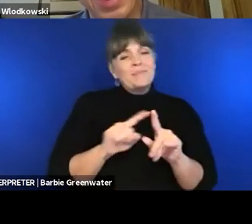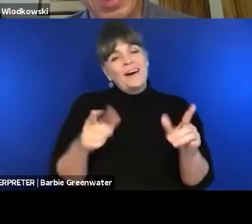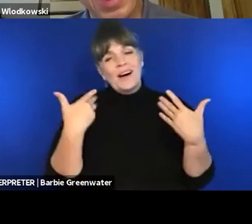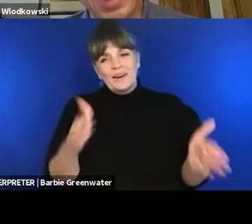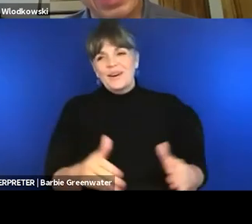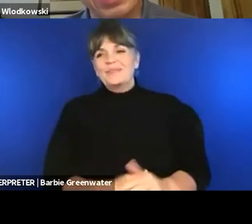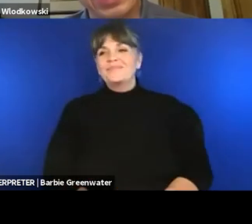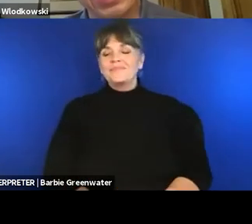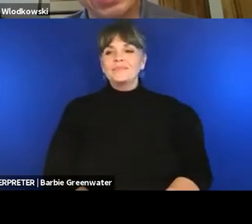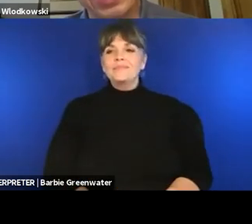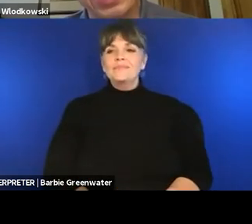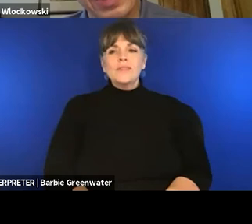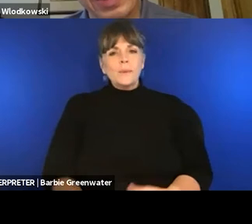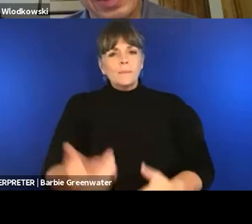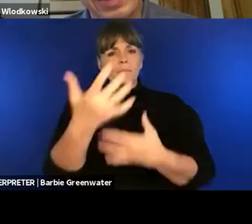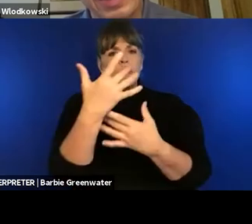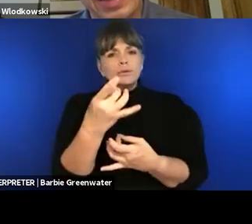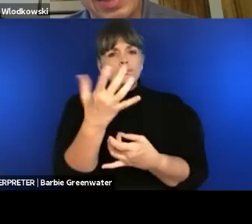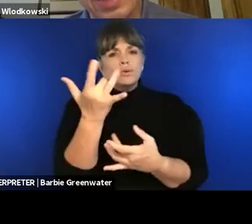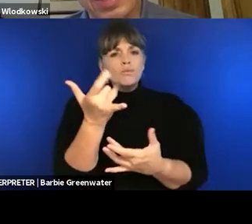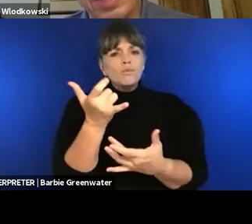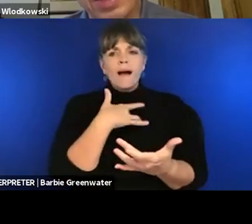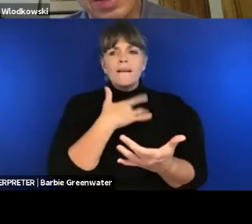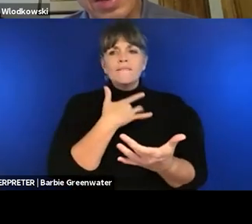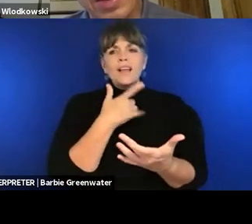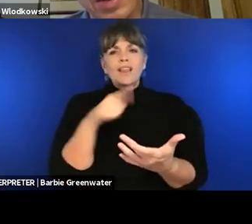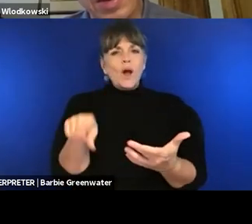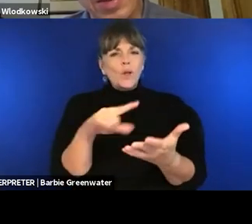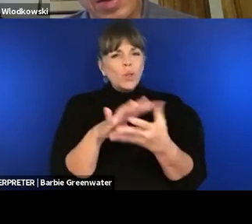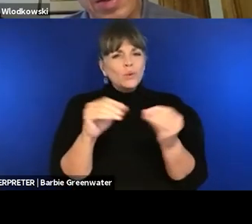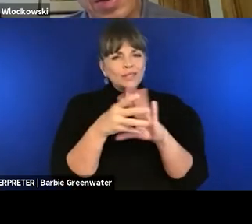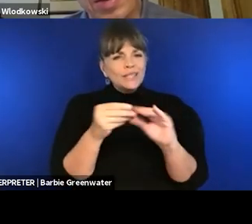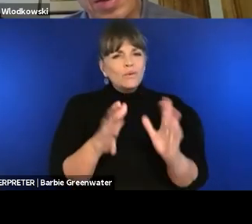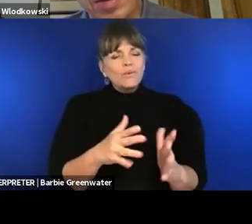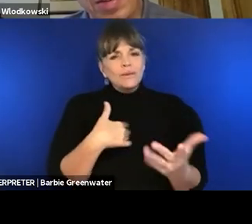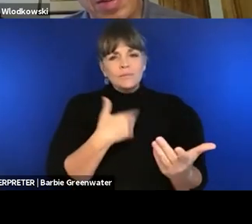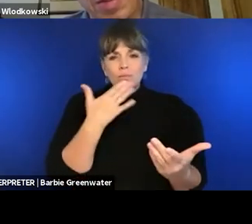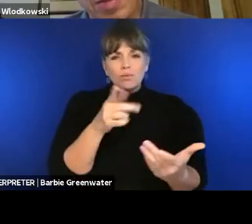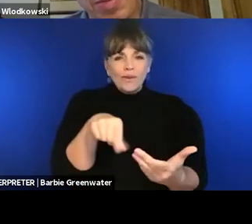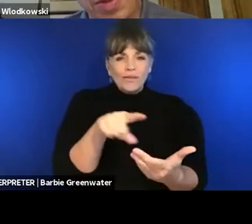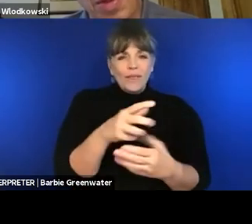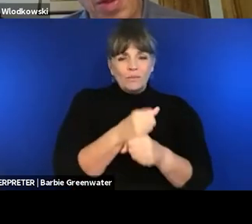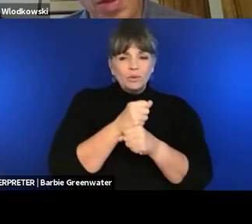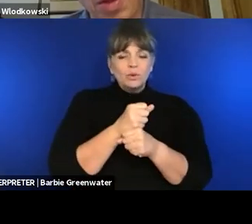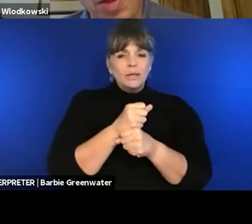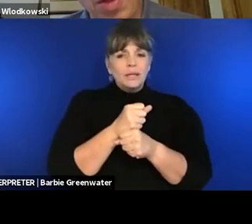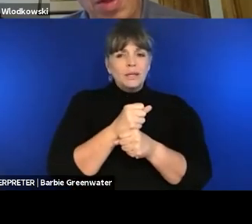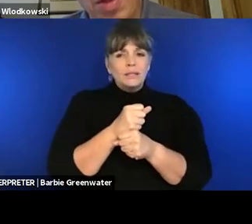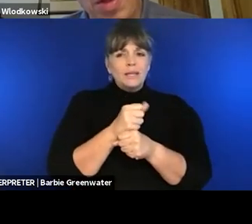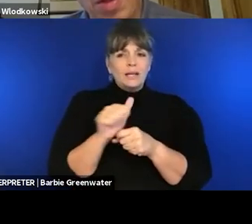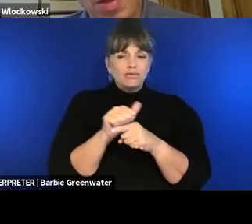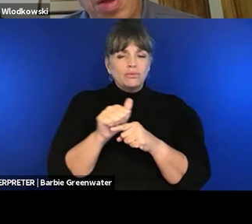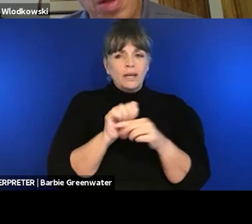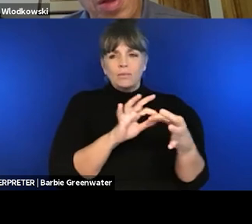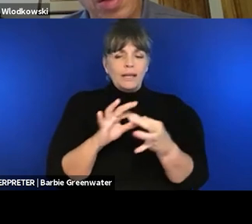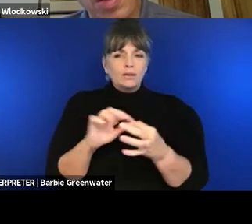But it's interesting. It feels like the narrators, it might be good for them to get some training as well on audio description. And